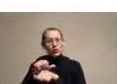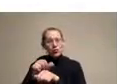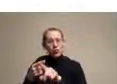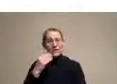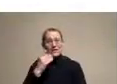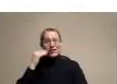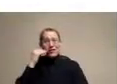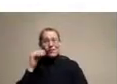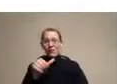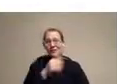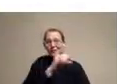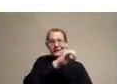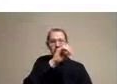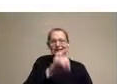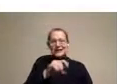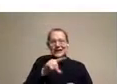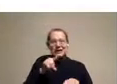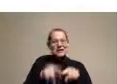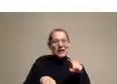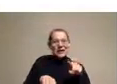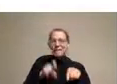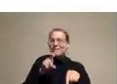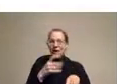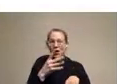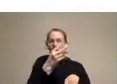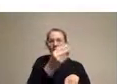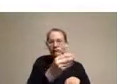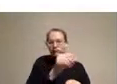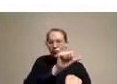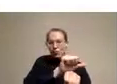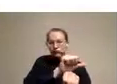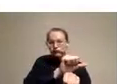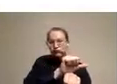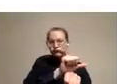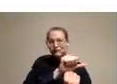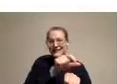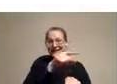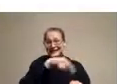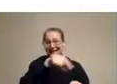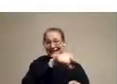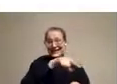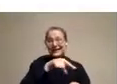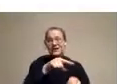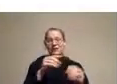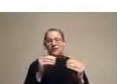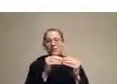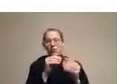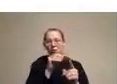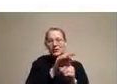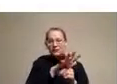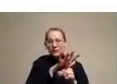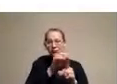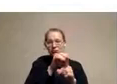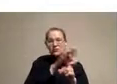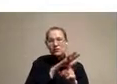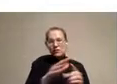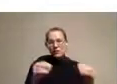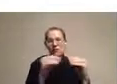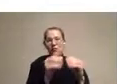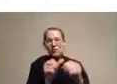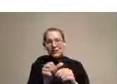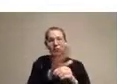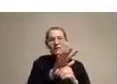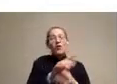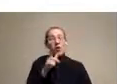were not able to work remotely, which means most Americans were much more exposed to COVID than those who were able to work remotely. And of course, who were the Americans who were able to work